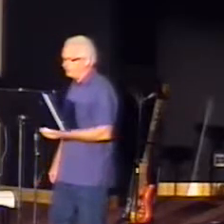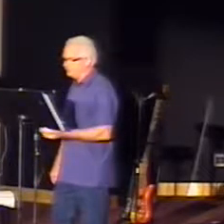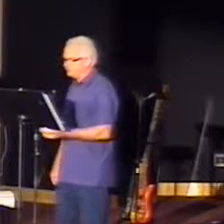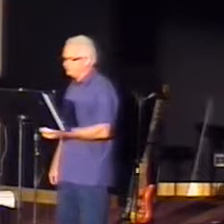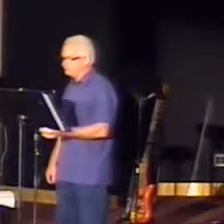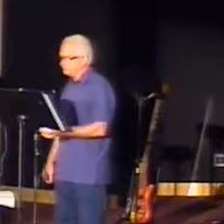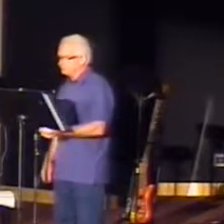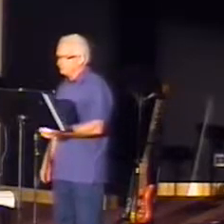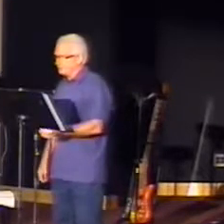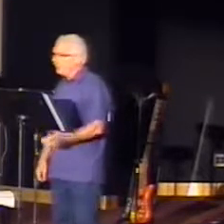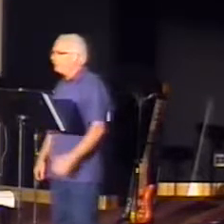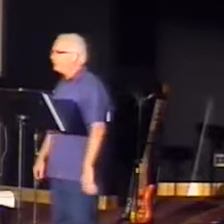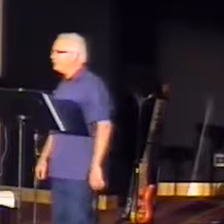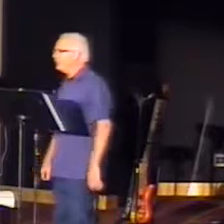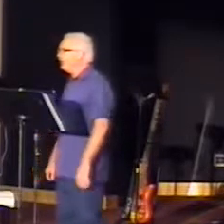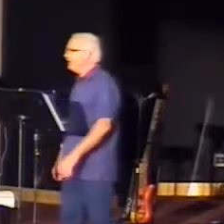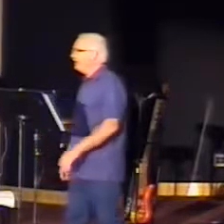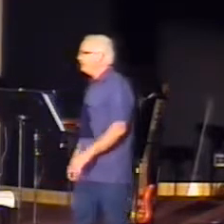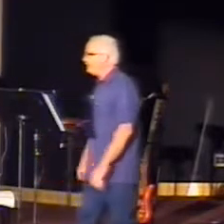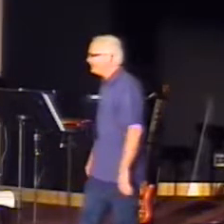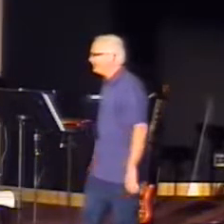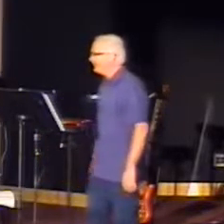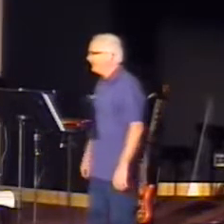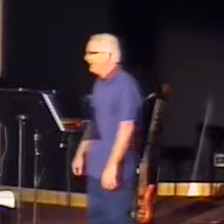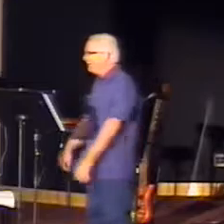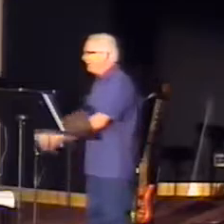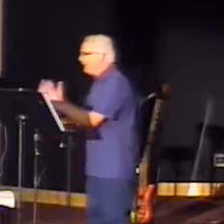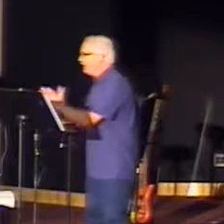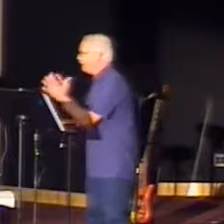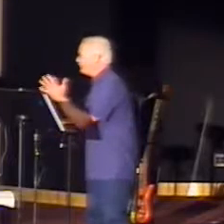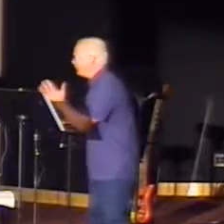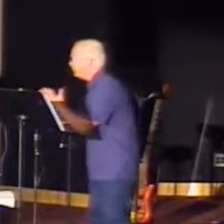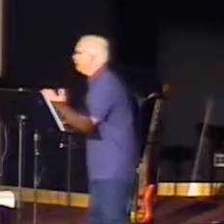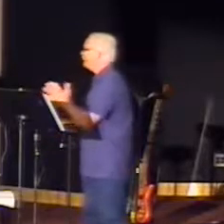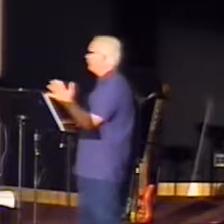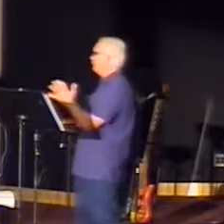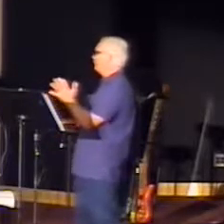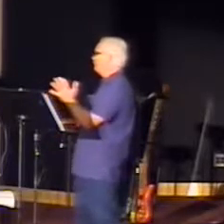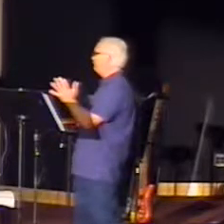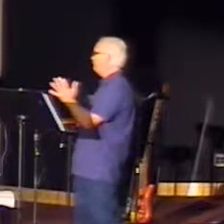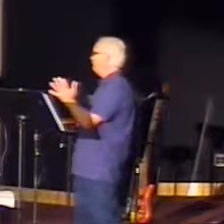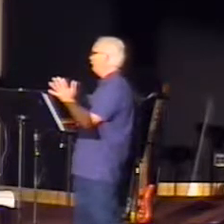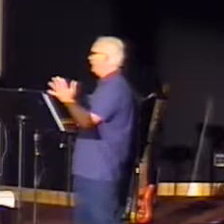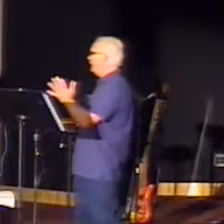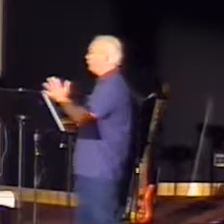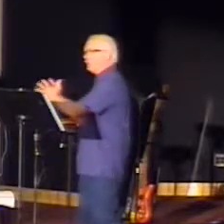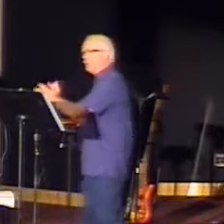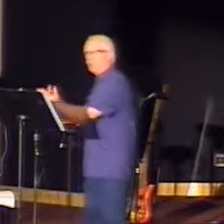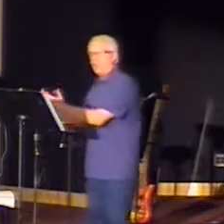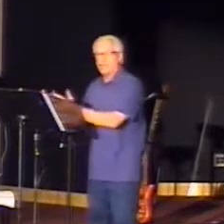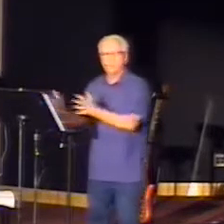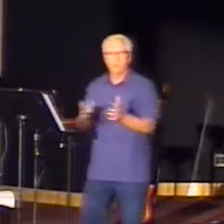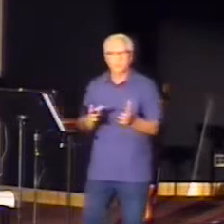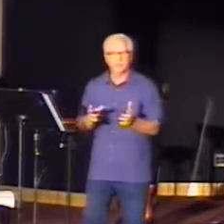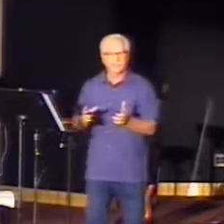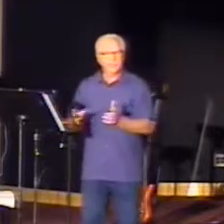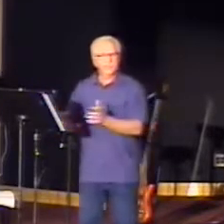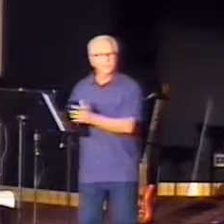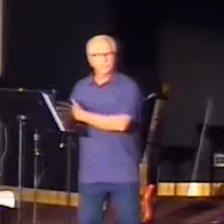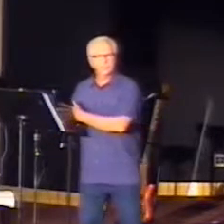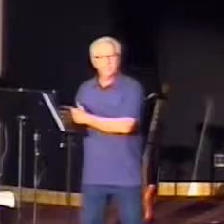you. How close did John get to Jesus? I mean, he felt so comfortable. We're talking about the last